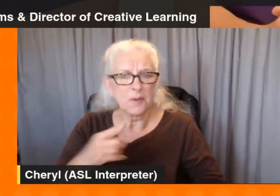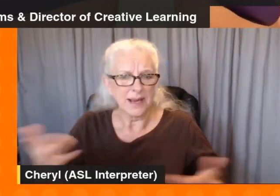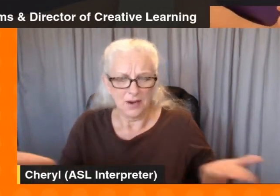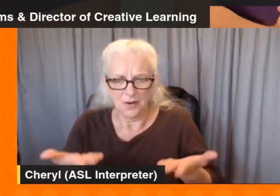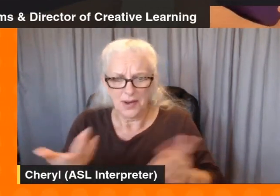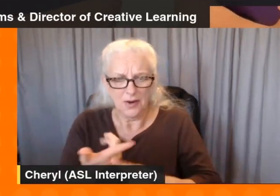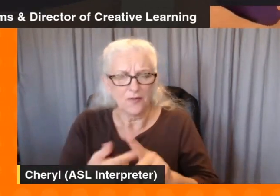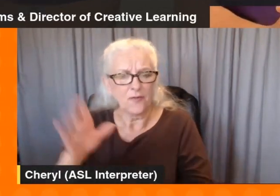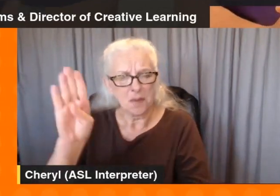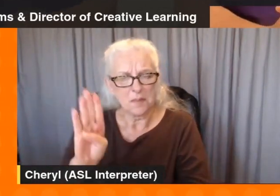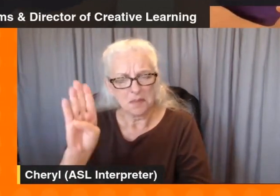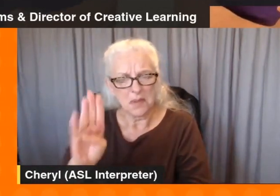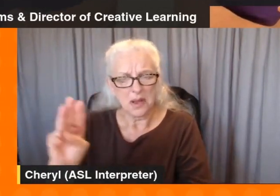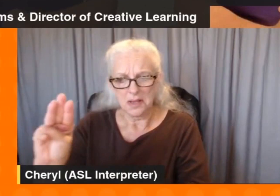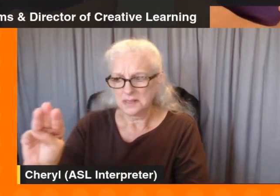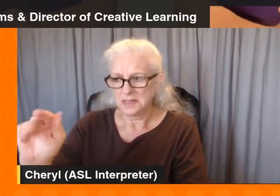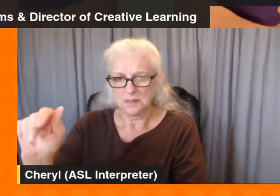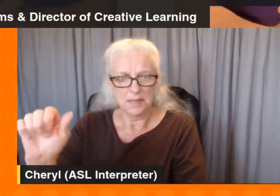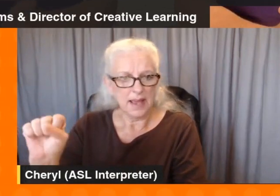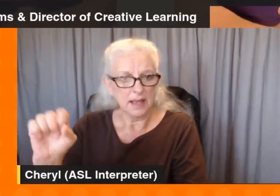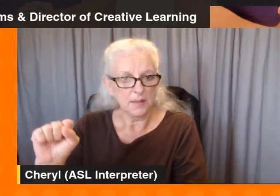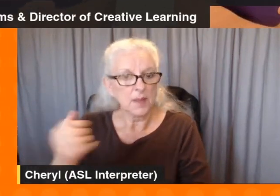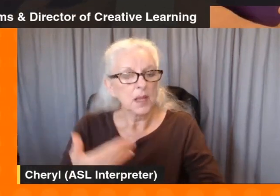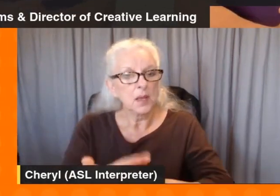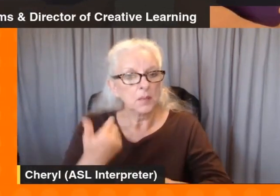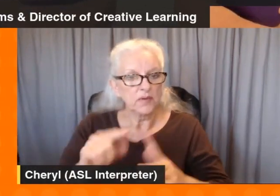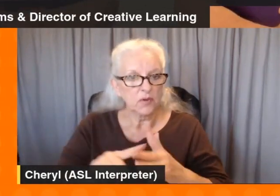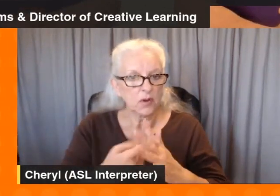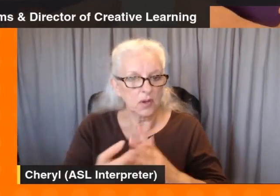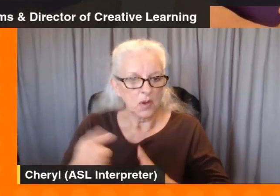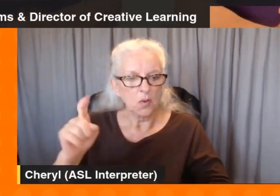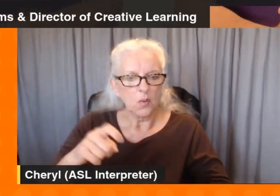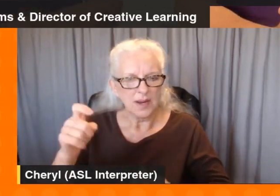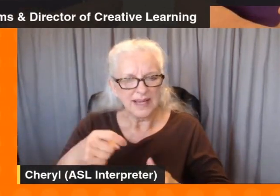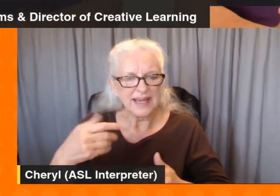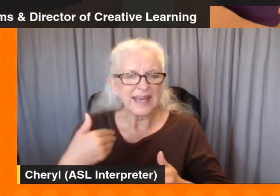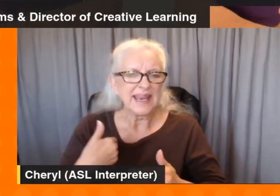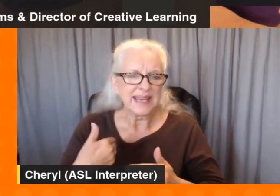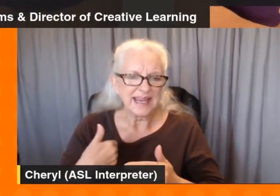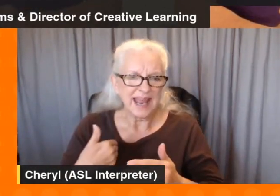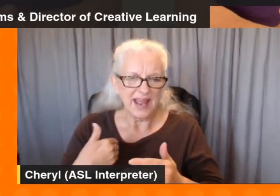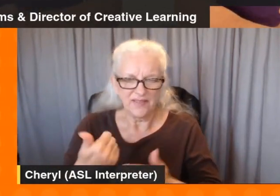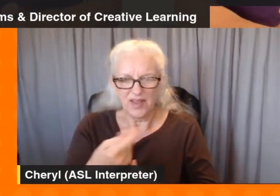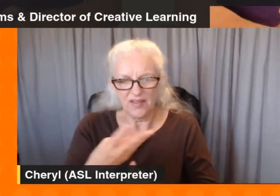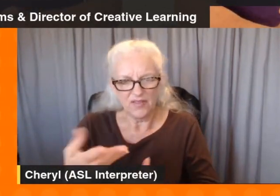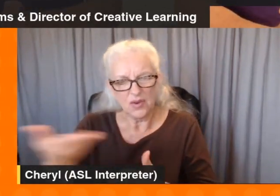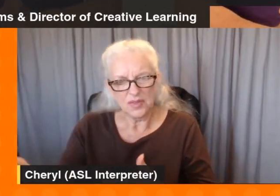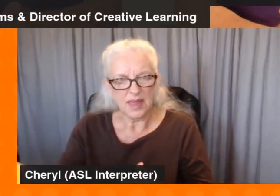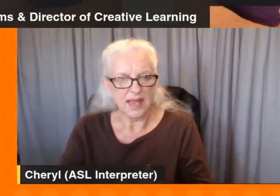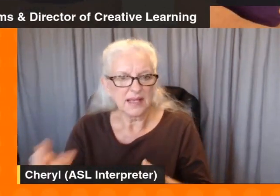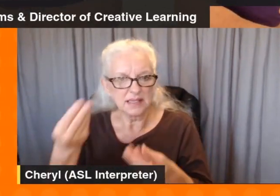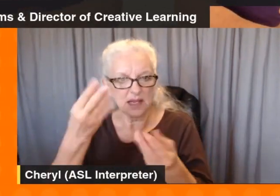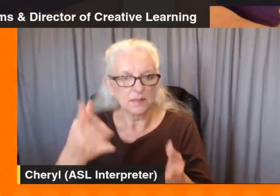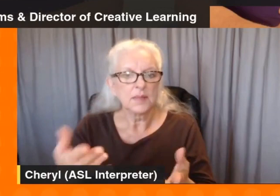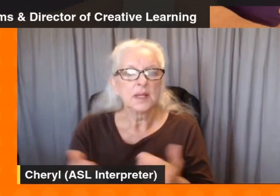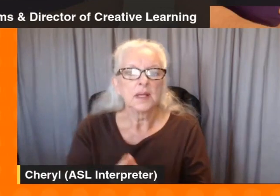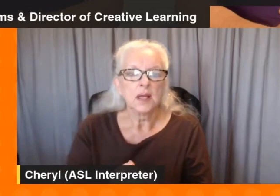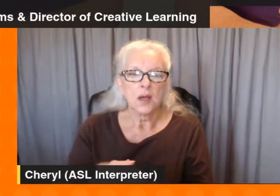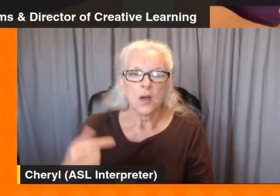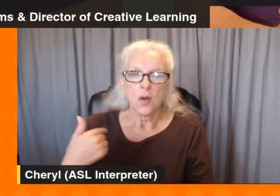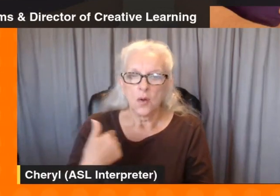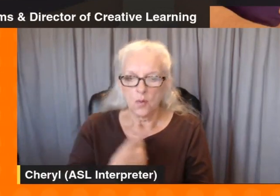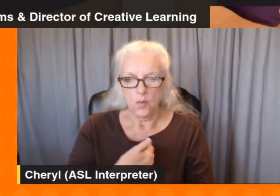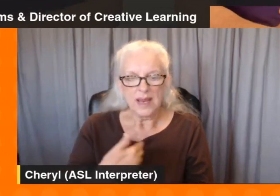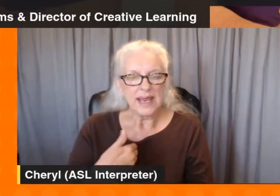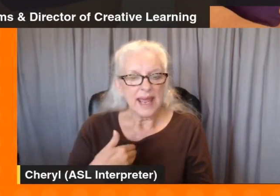Boston, Massachusetts. Before we get started, let's have a few housekeeping details shared. Automatic English closed captions are